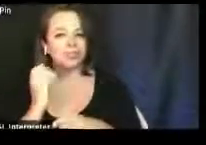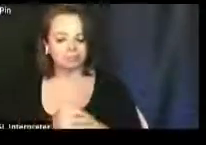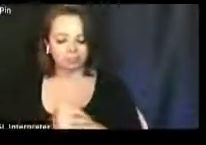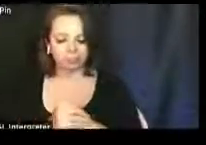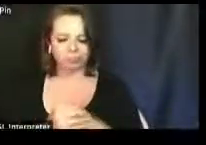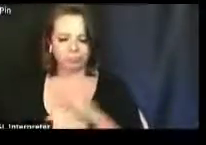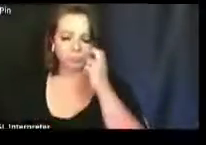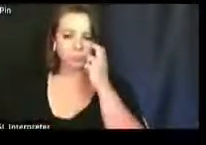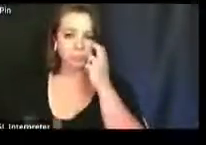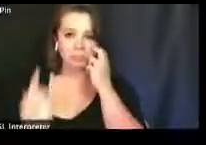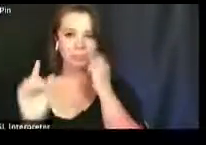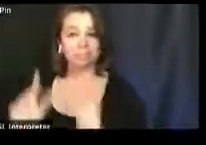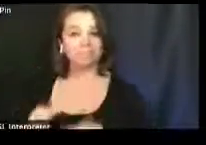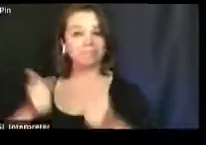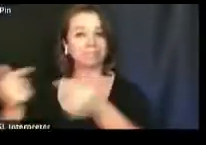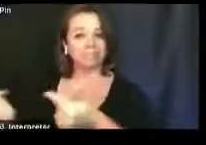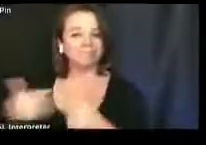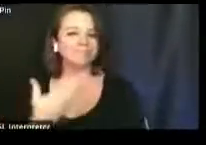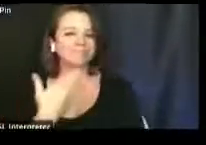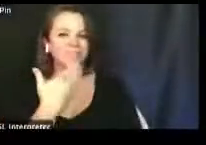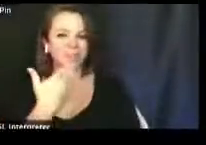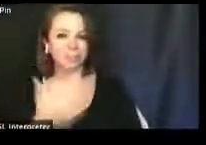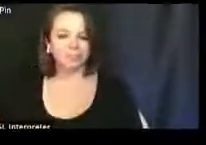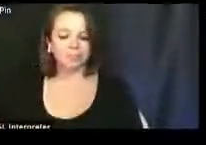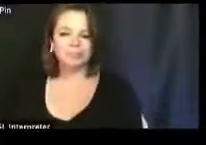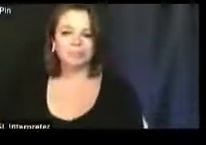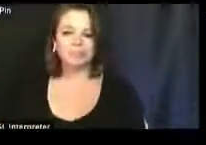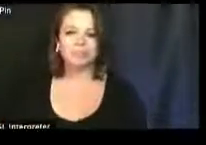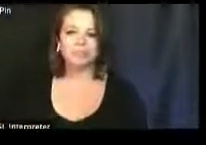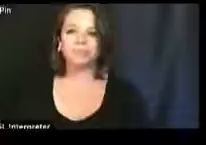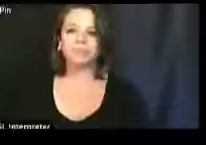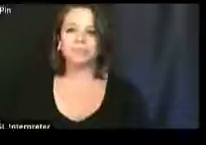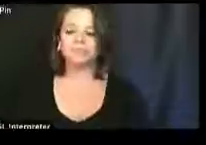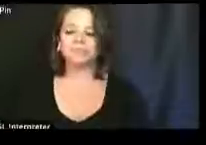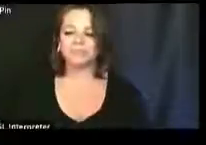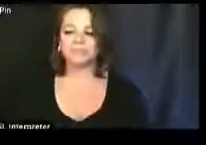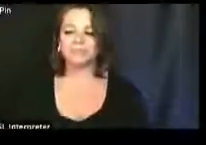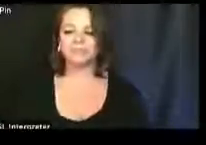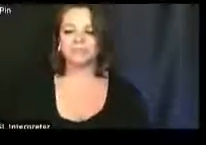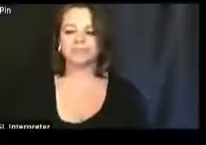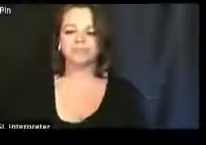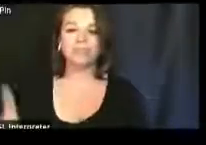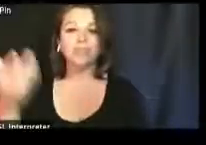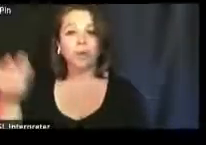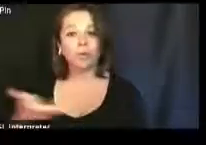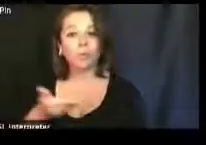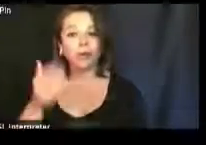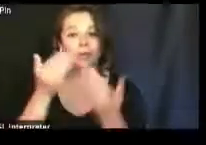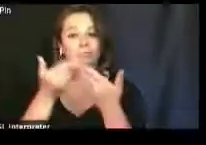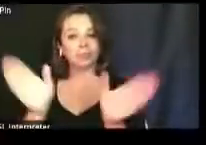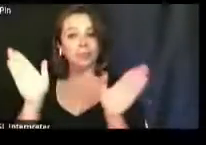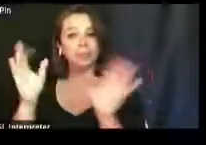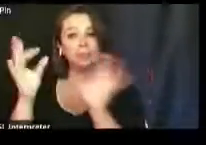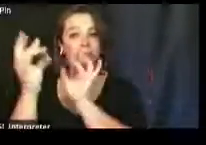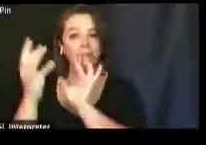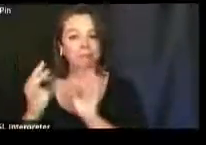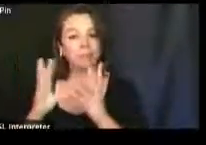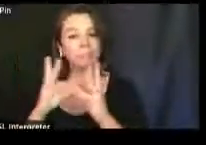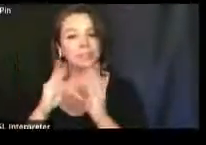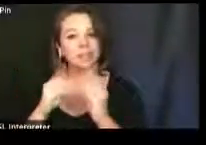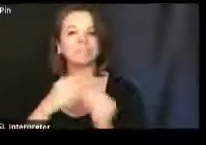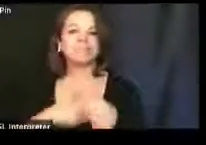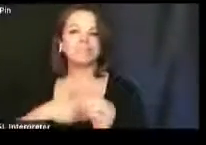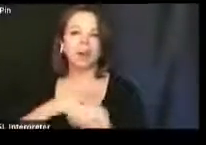It's all yours. Thank you so much. Welcome to the public input session. Please use the raise hand button